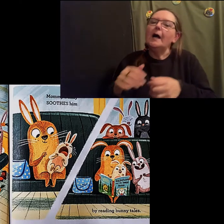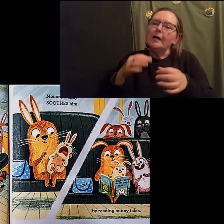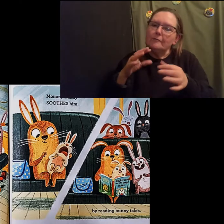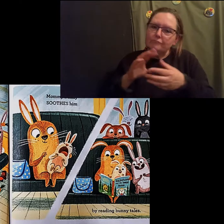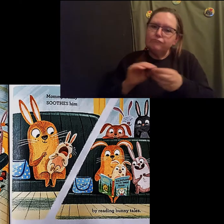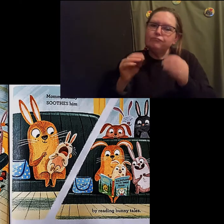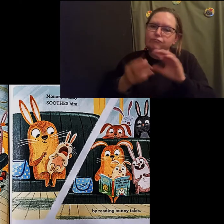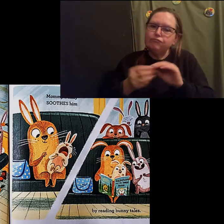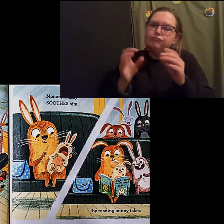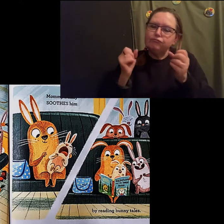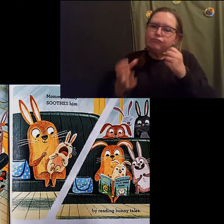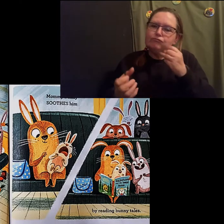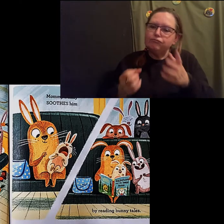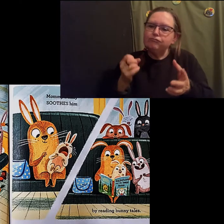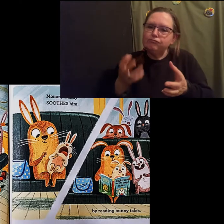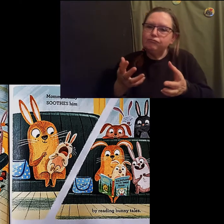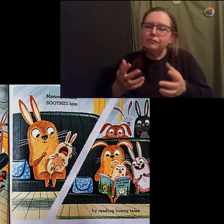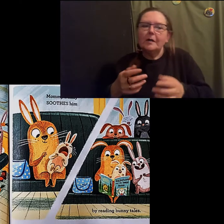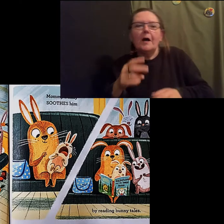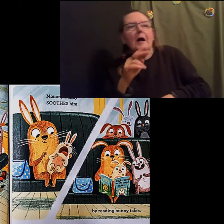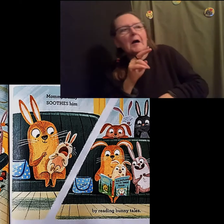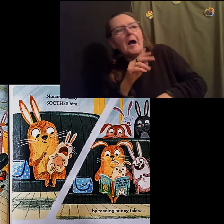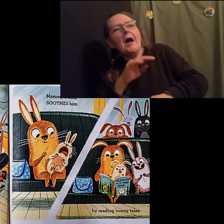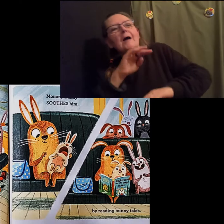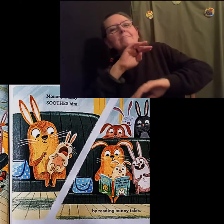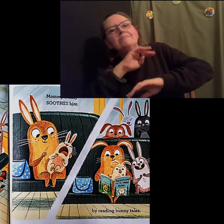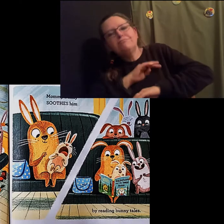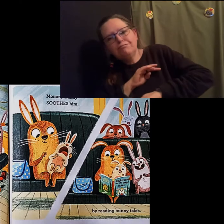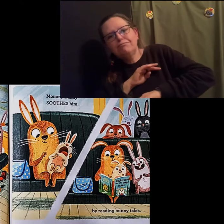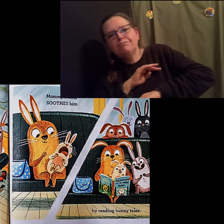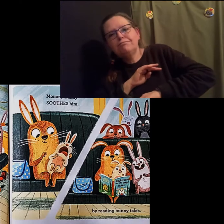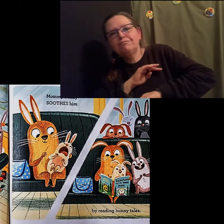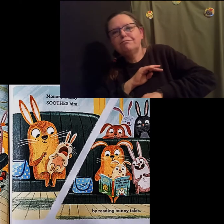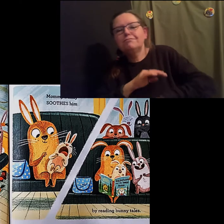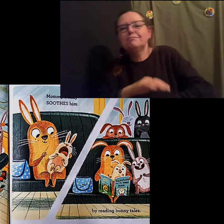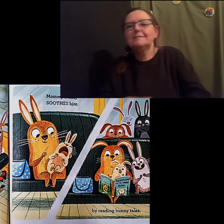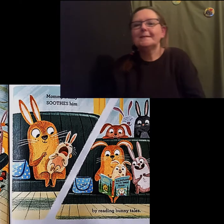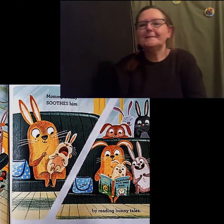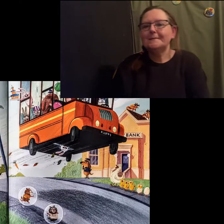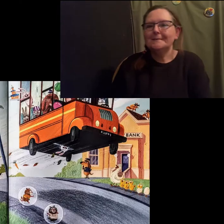reading bunny tales. He seems very happy.